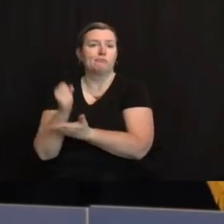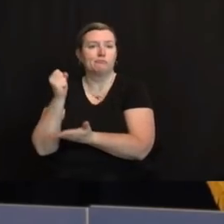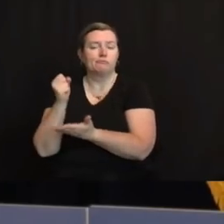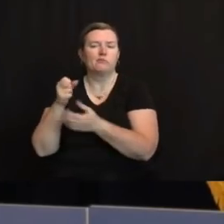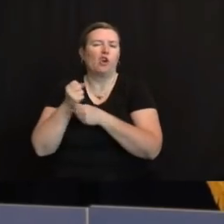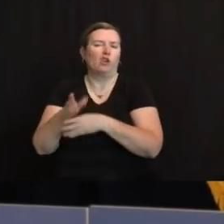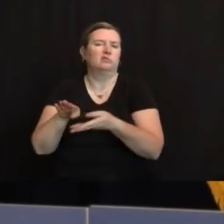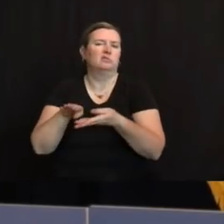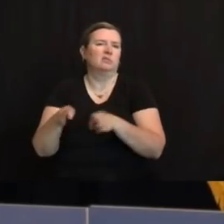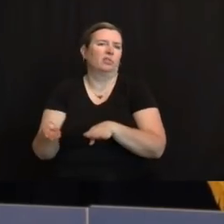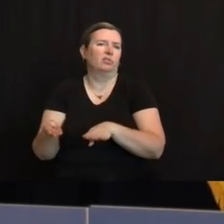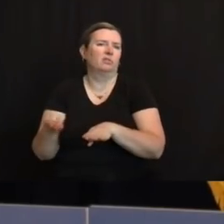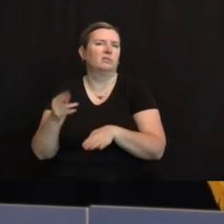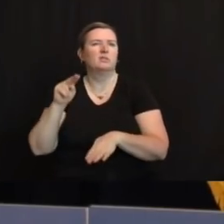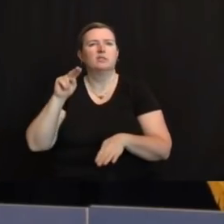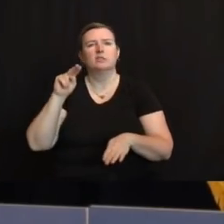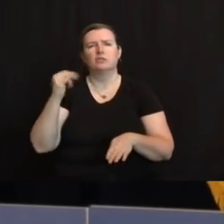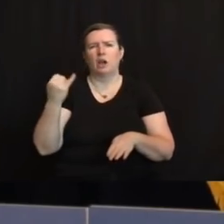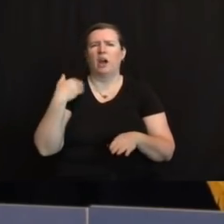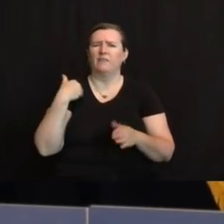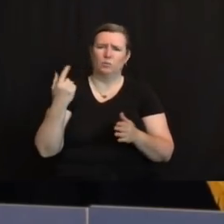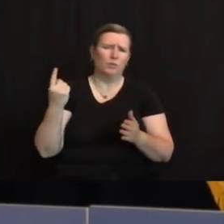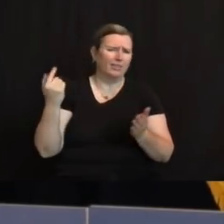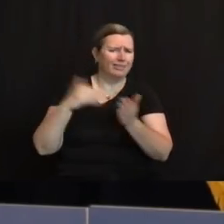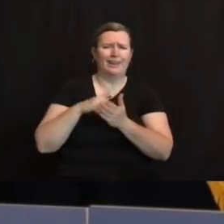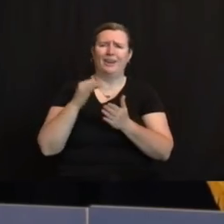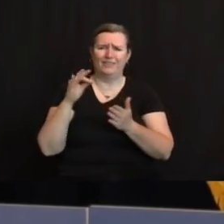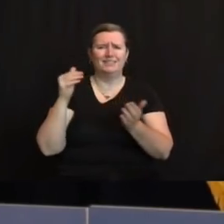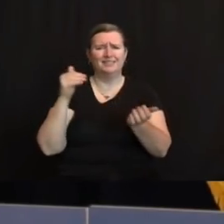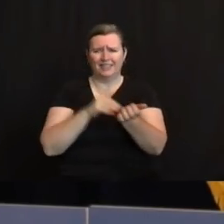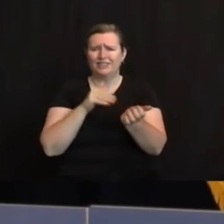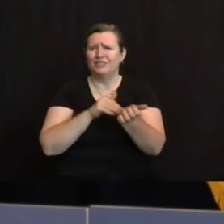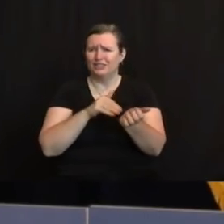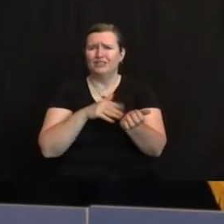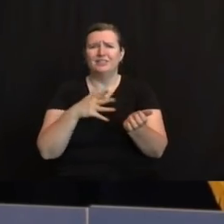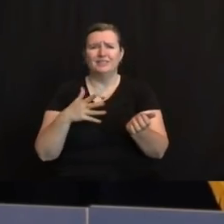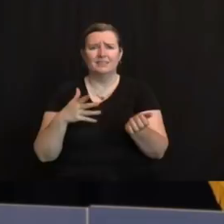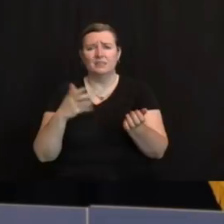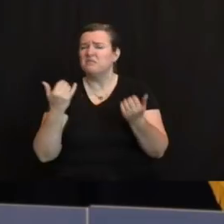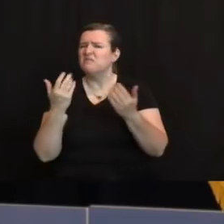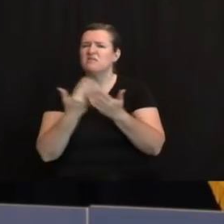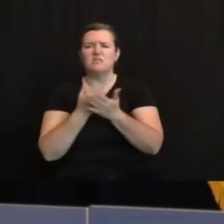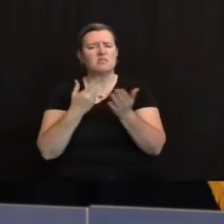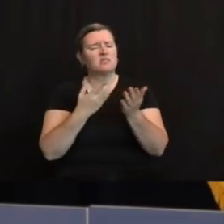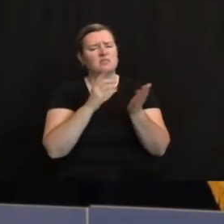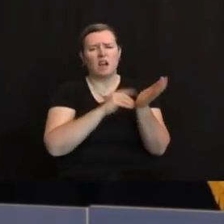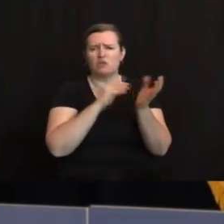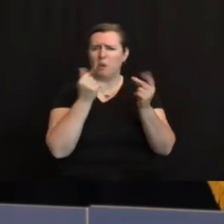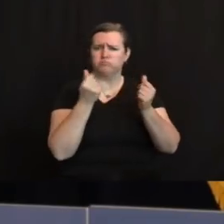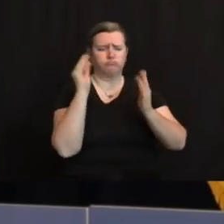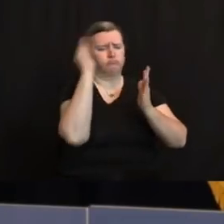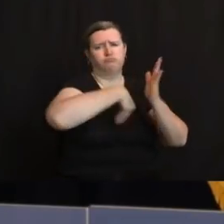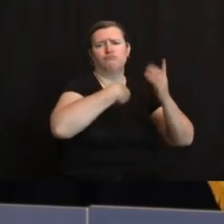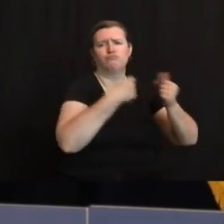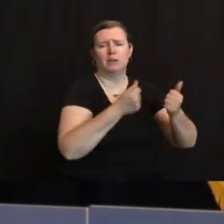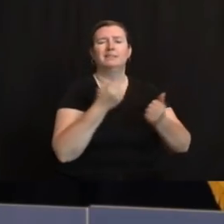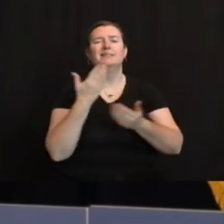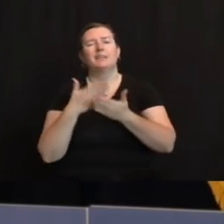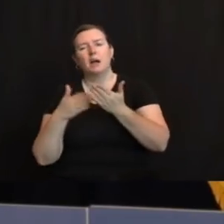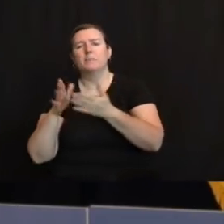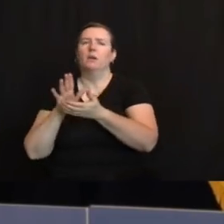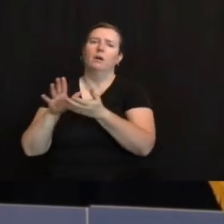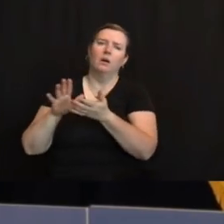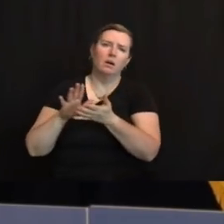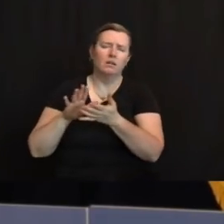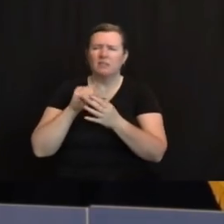state. Sometimes that happens faster and more accurately than others. Sometimes that information has to be cleaned up. Sometimes it's not clear.